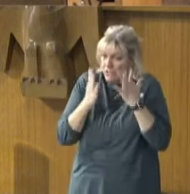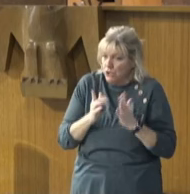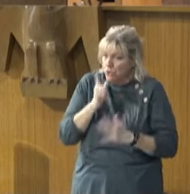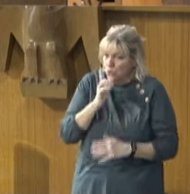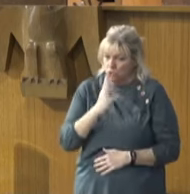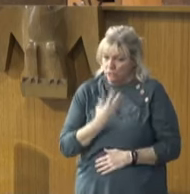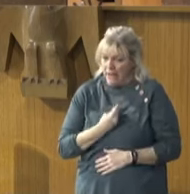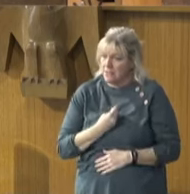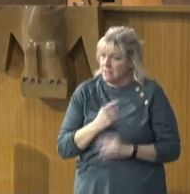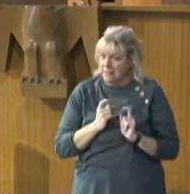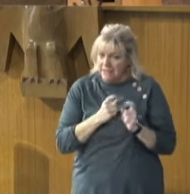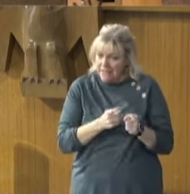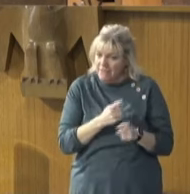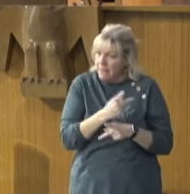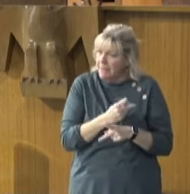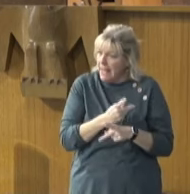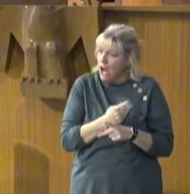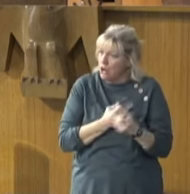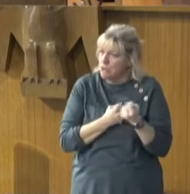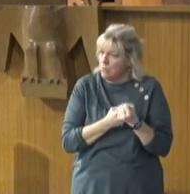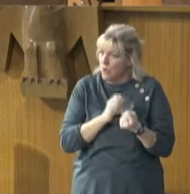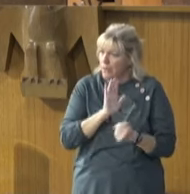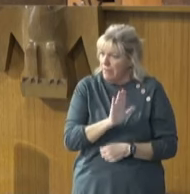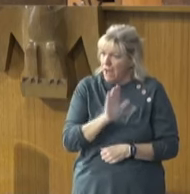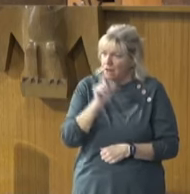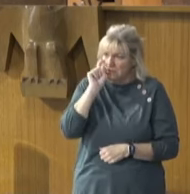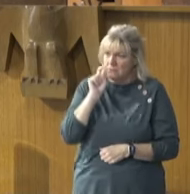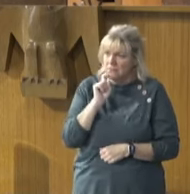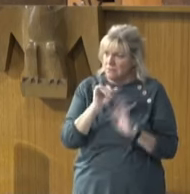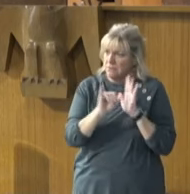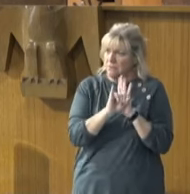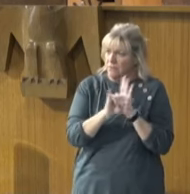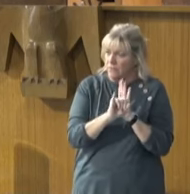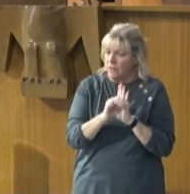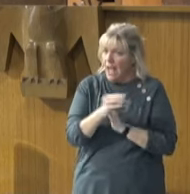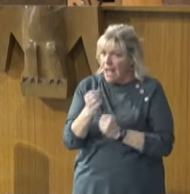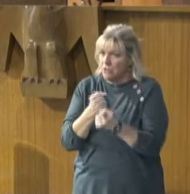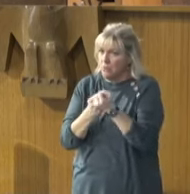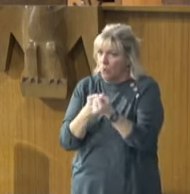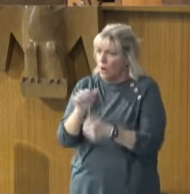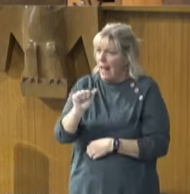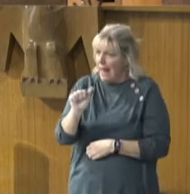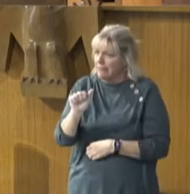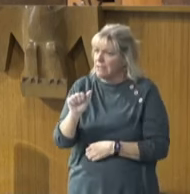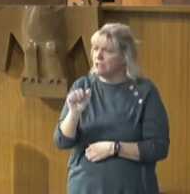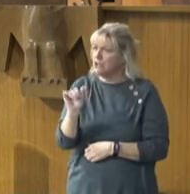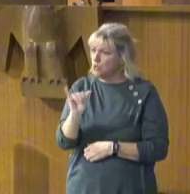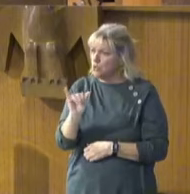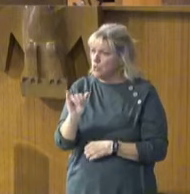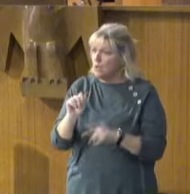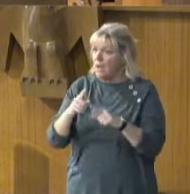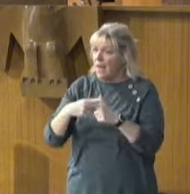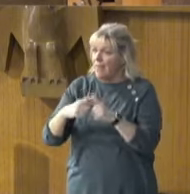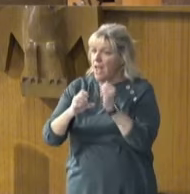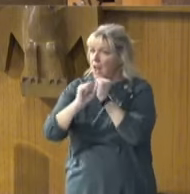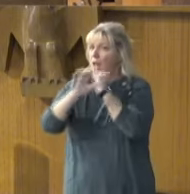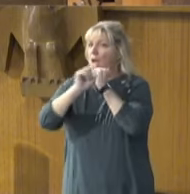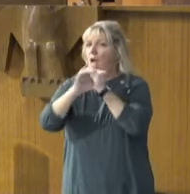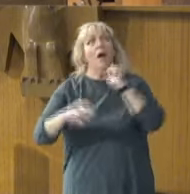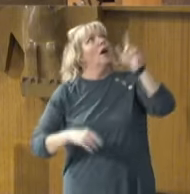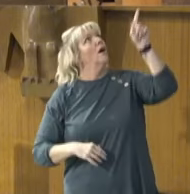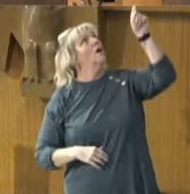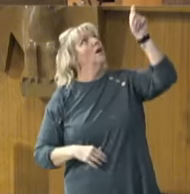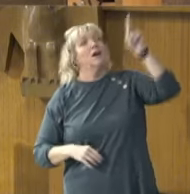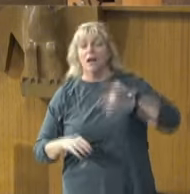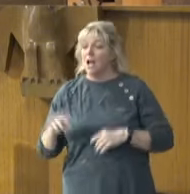while in prison, and then condemned for supporting transgender athletes. And then the ad flashes this image, Kamala is